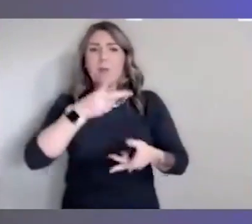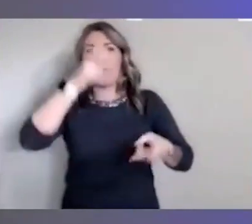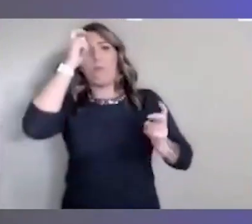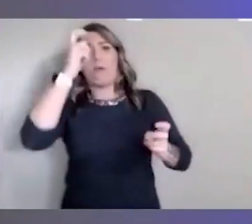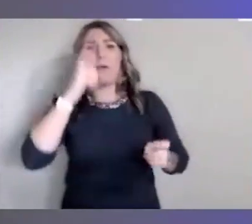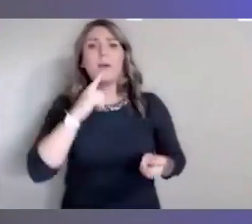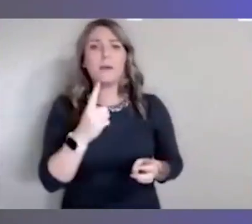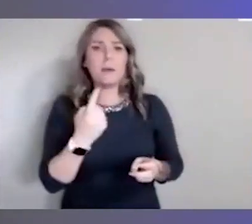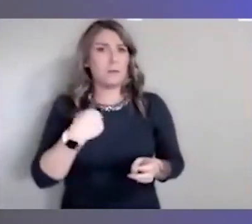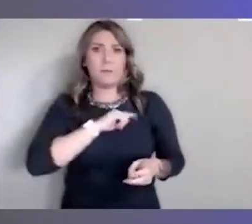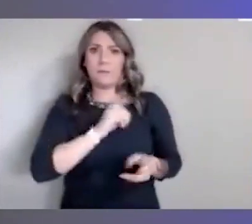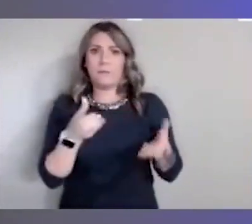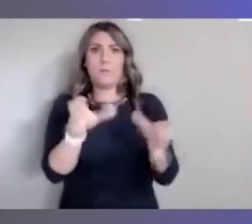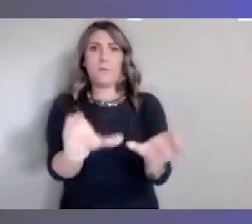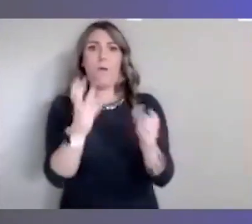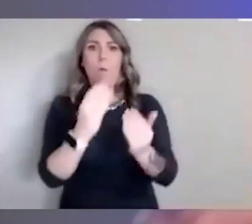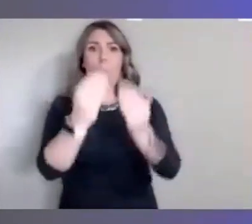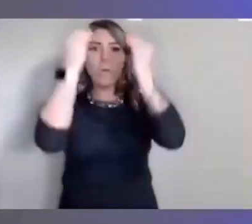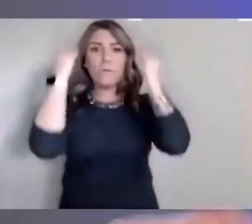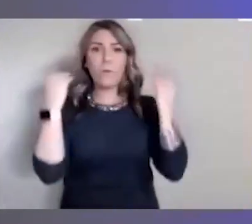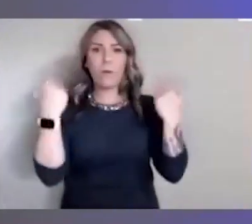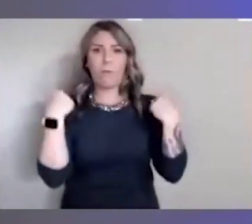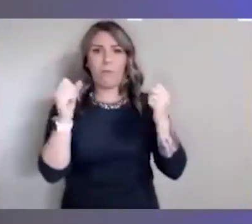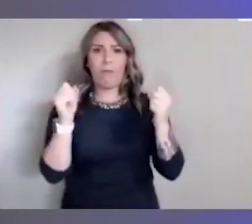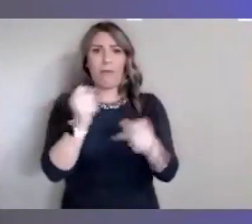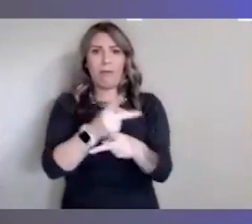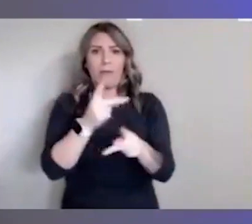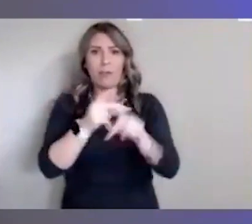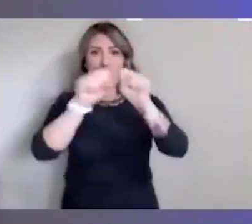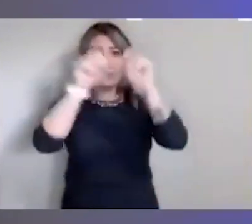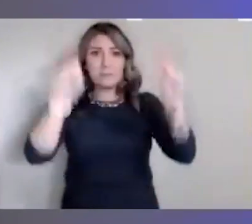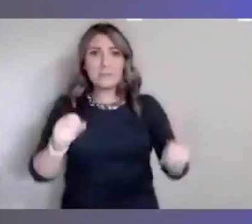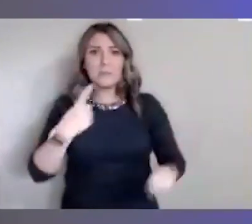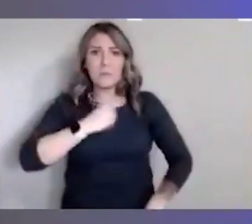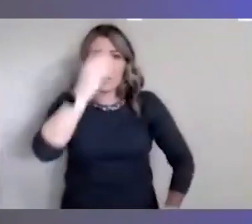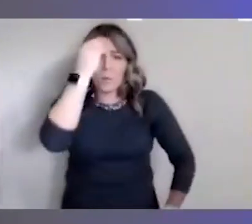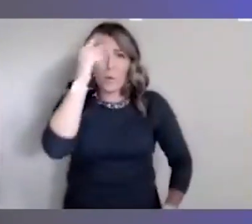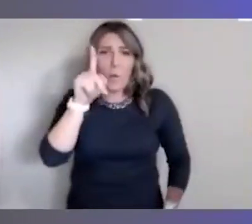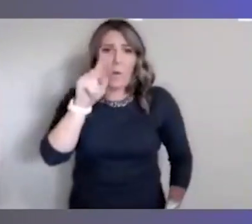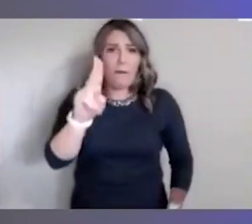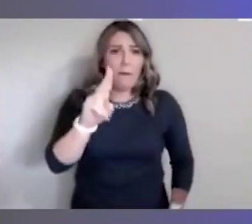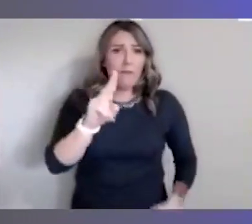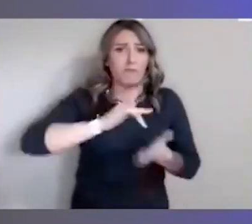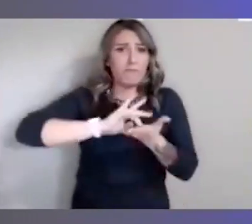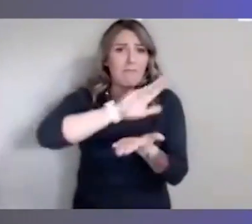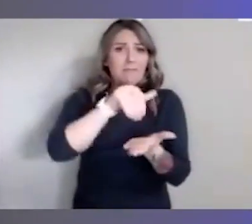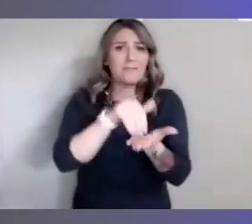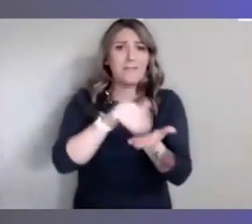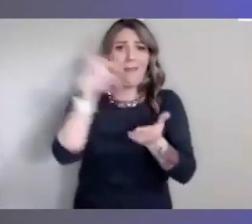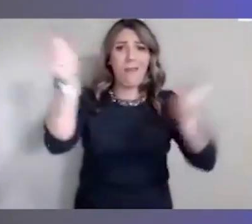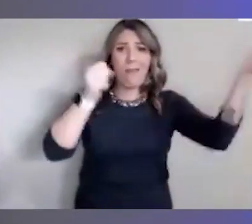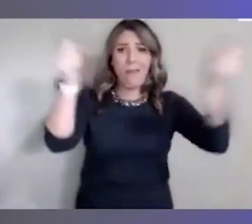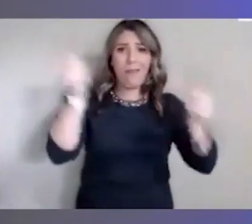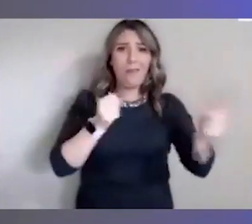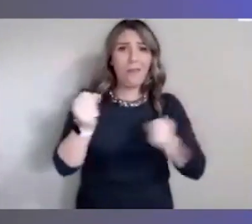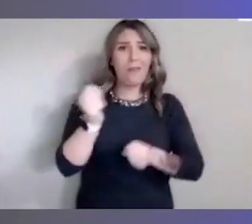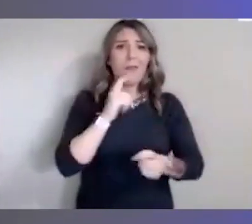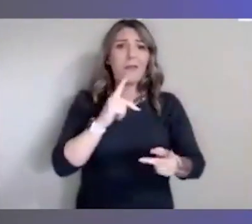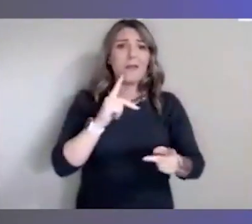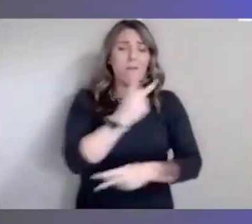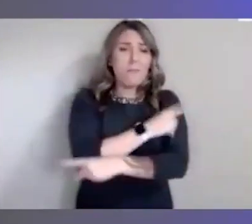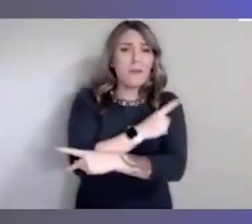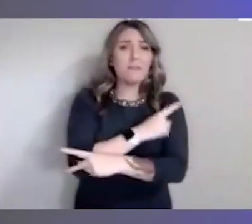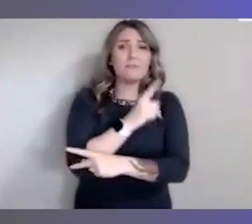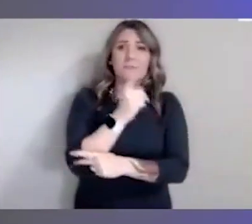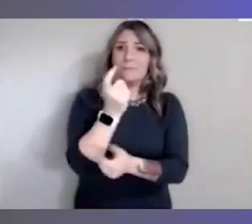to overwhelm the healthcare system. We were very aware of HaysMed that brings in patients from all over the place, Providence Medical Center, and